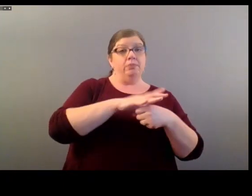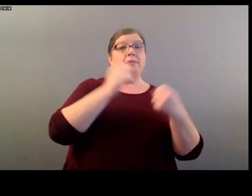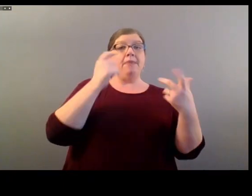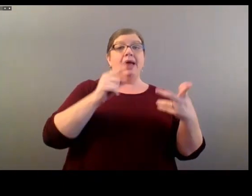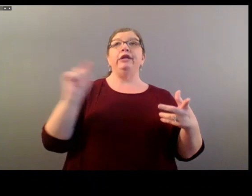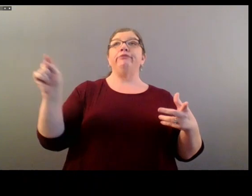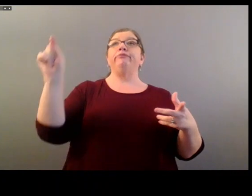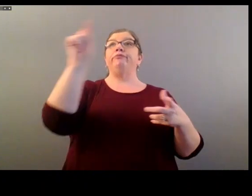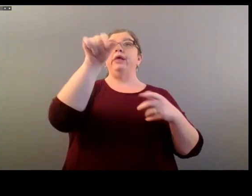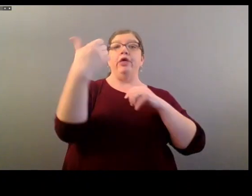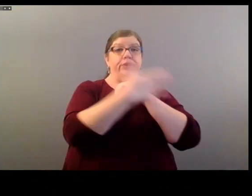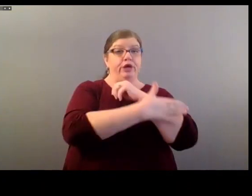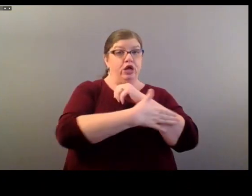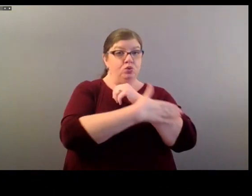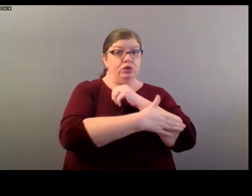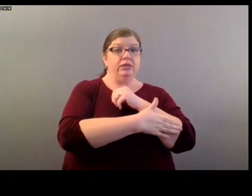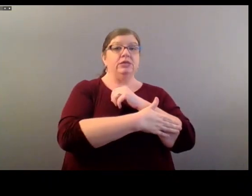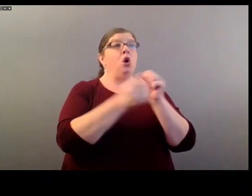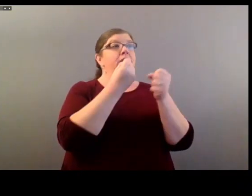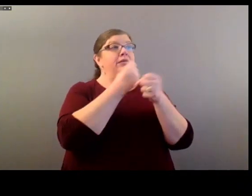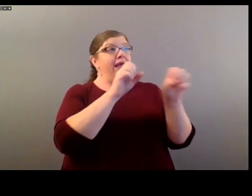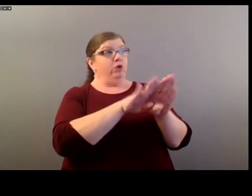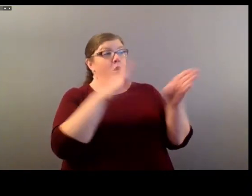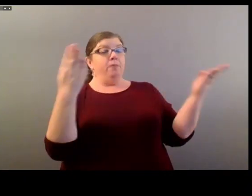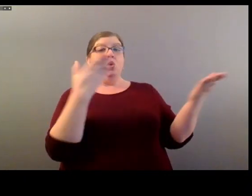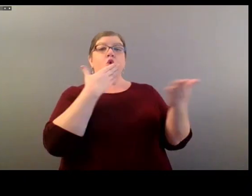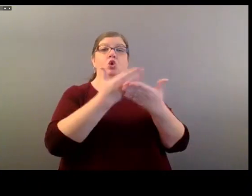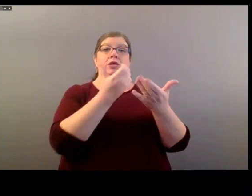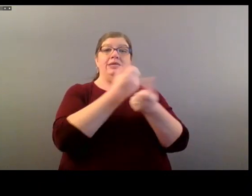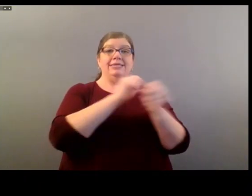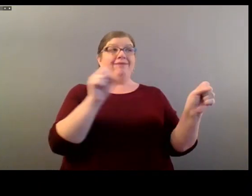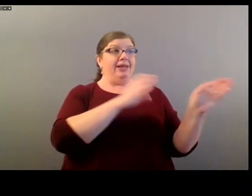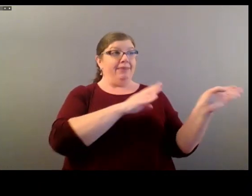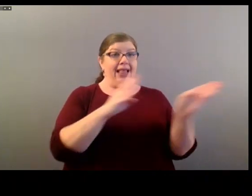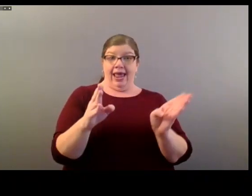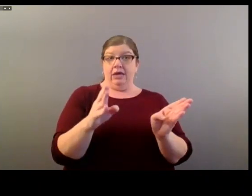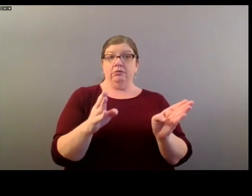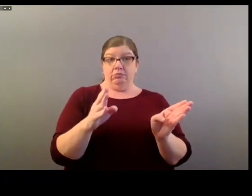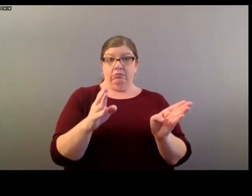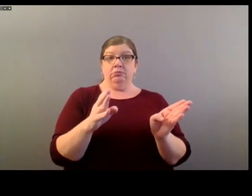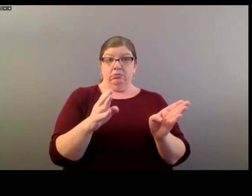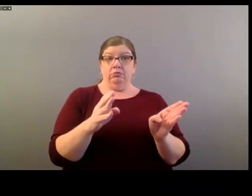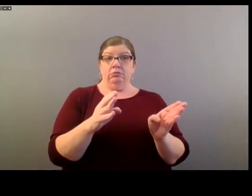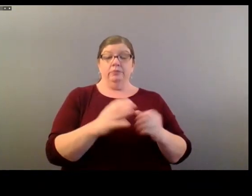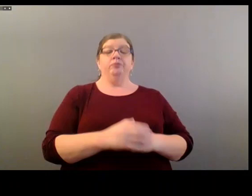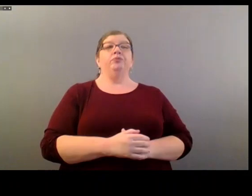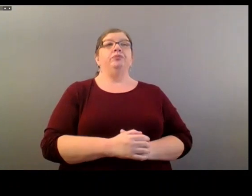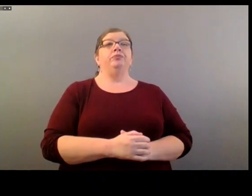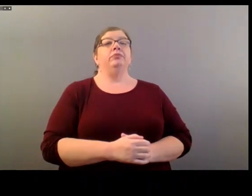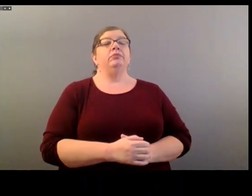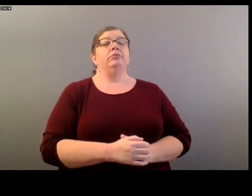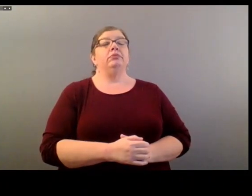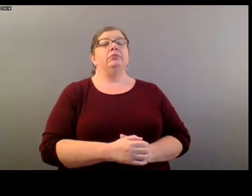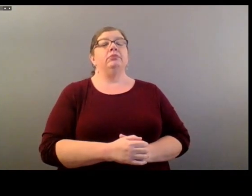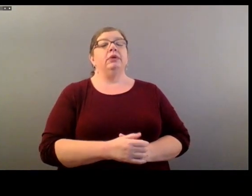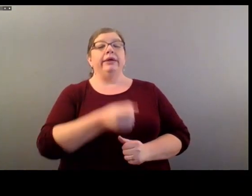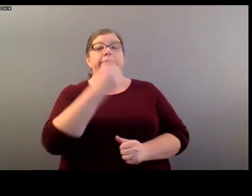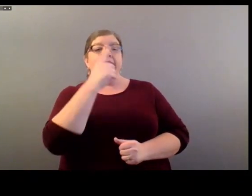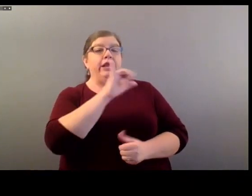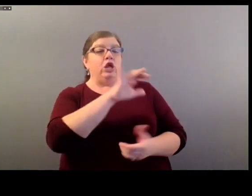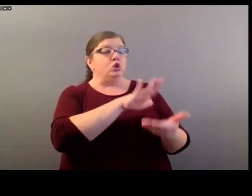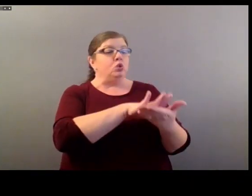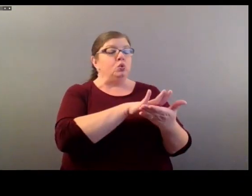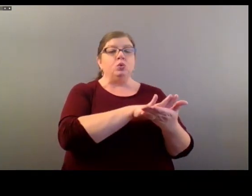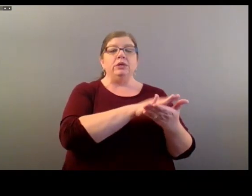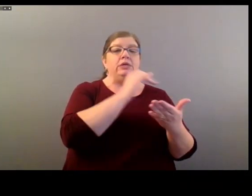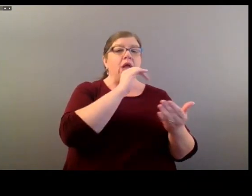doing it safely with a good safety plan. It is not a higher risk than